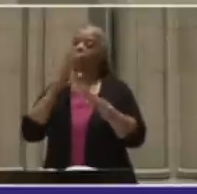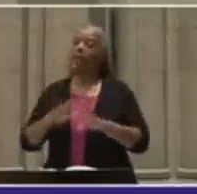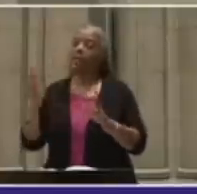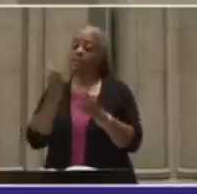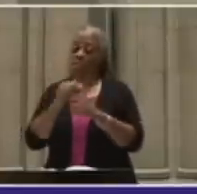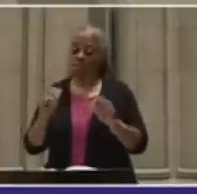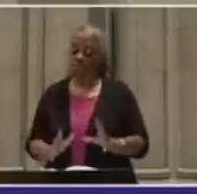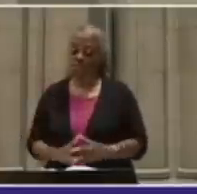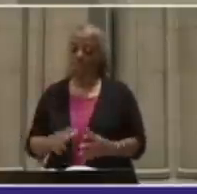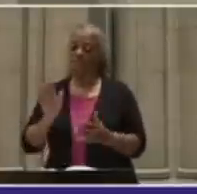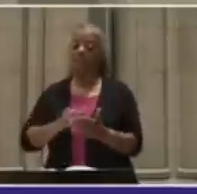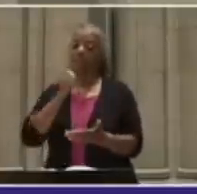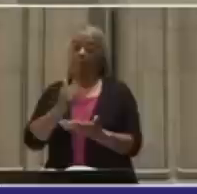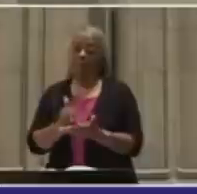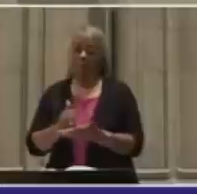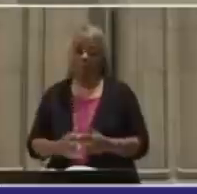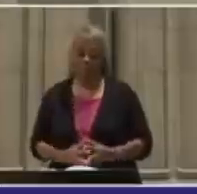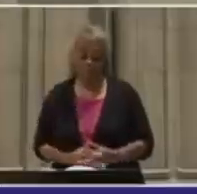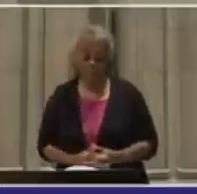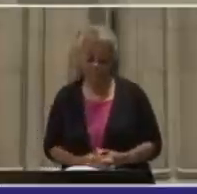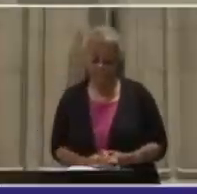Redeemer. Amen.